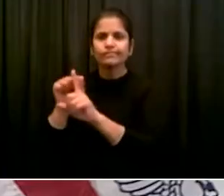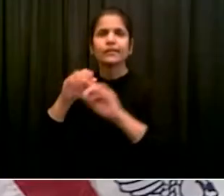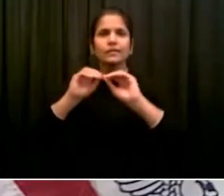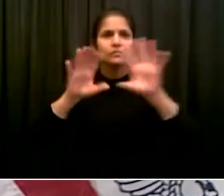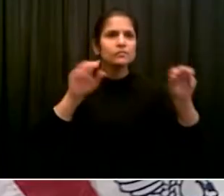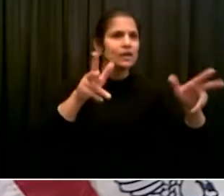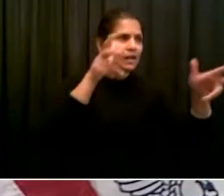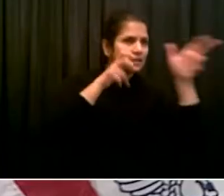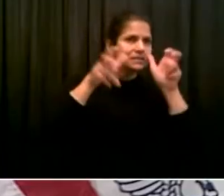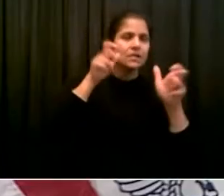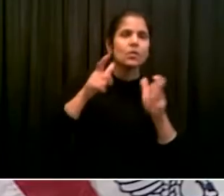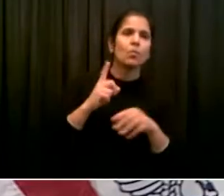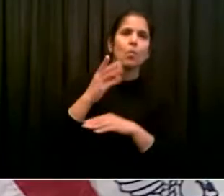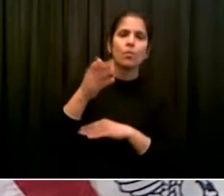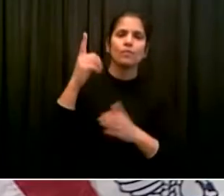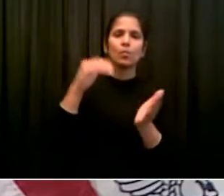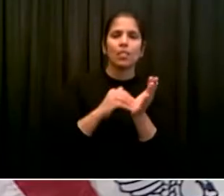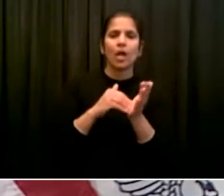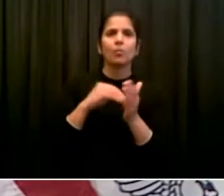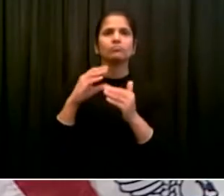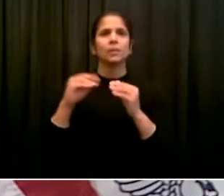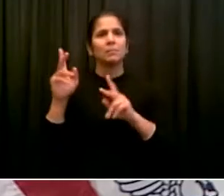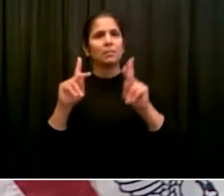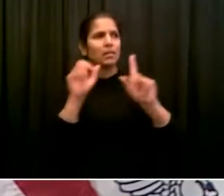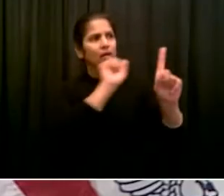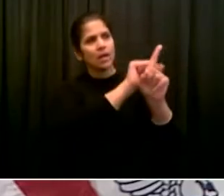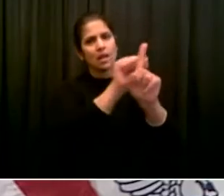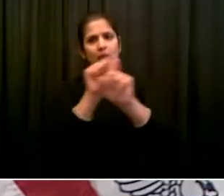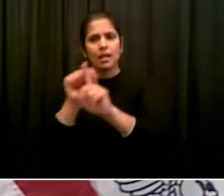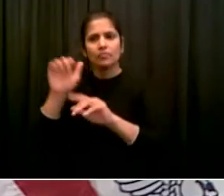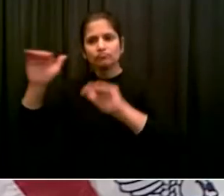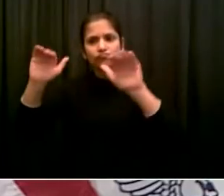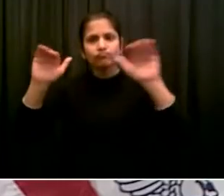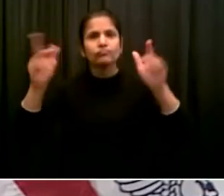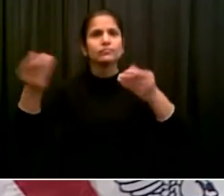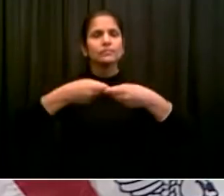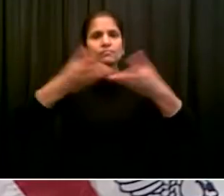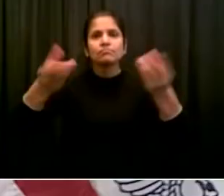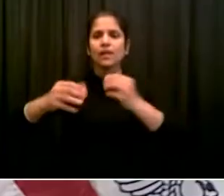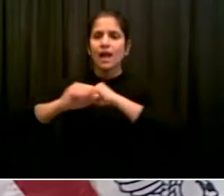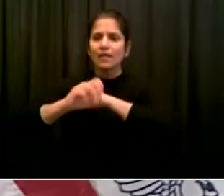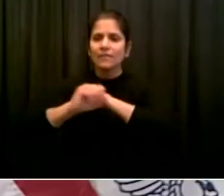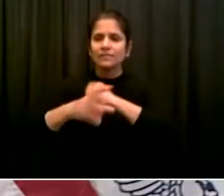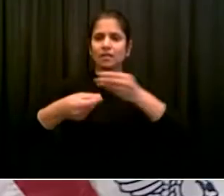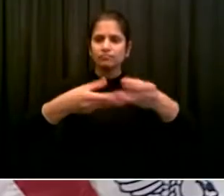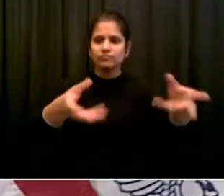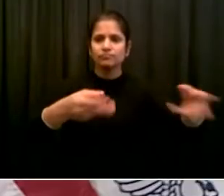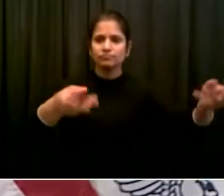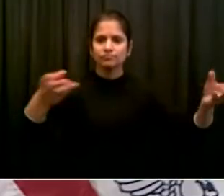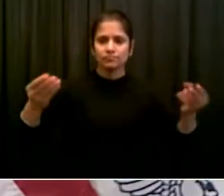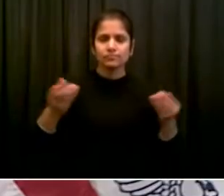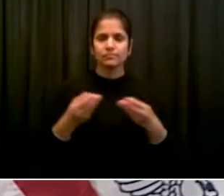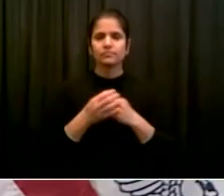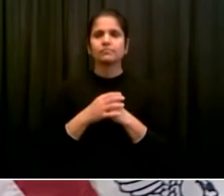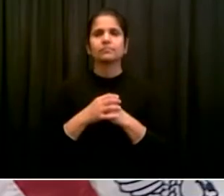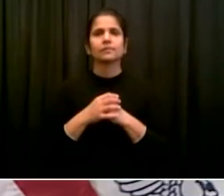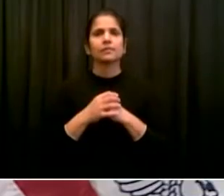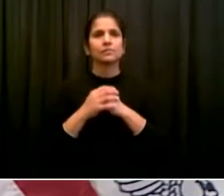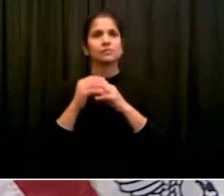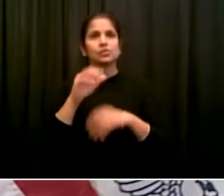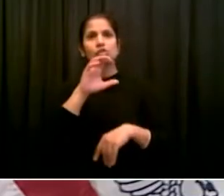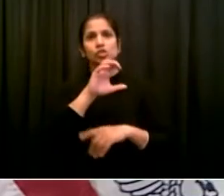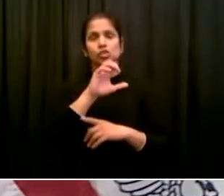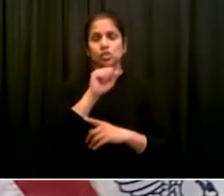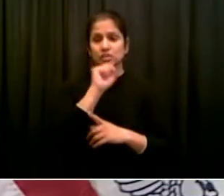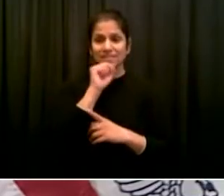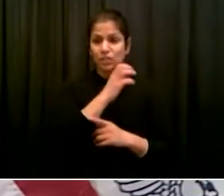of leaflets, really targeting both our task force neighborhoods as well as seniors. And we've made millions